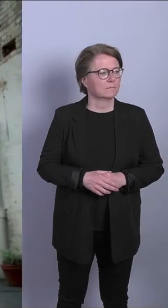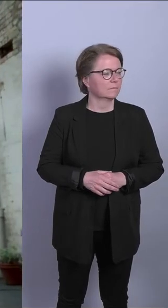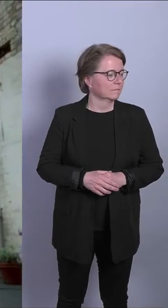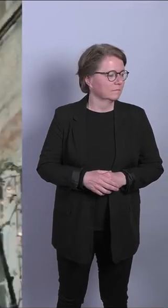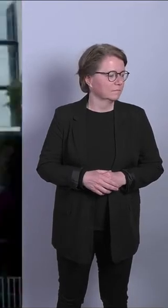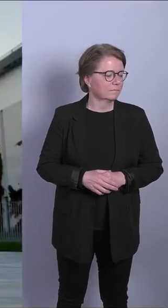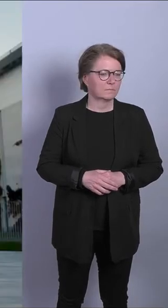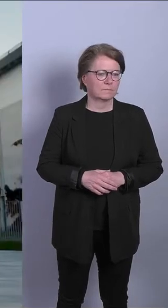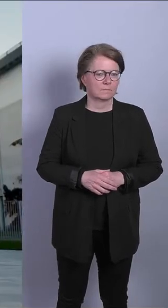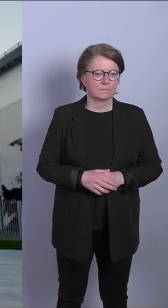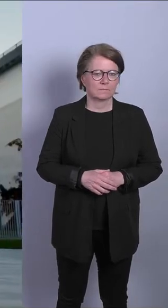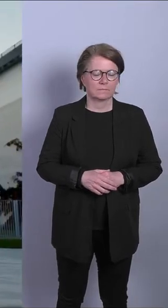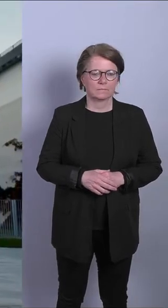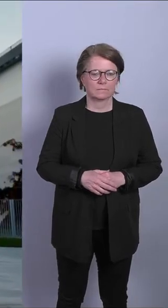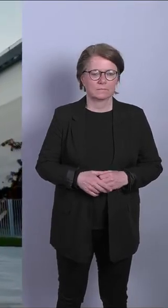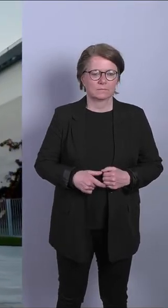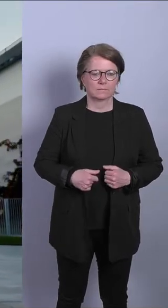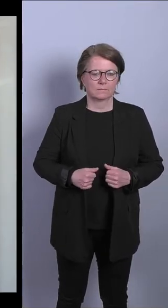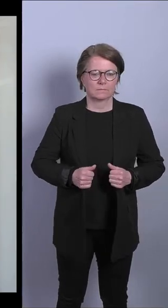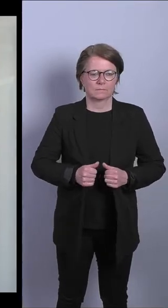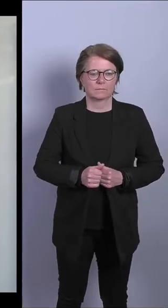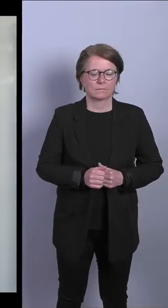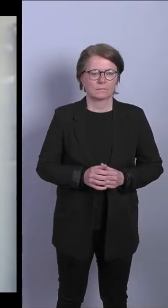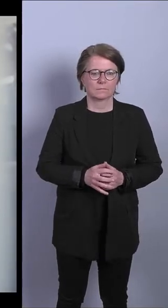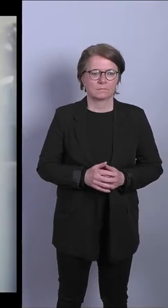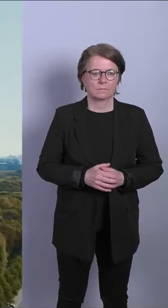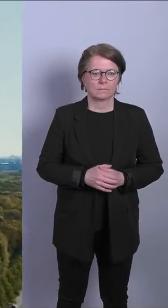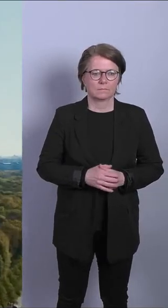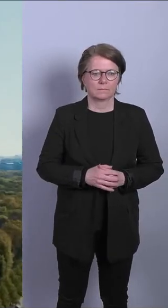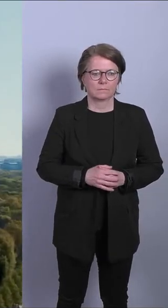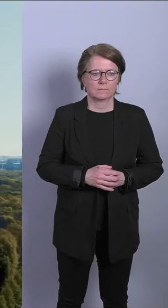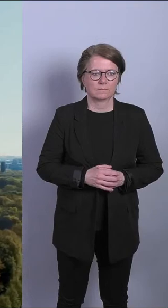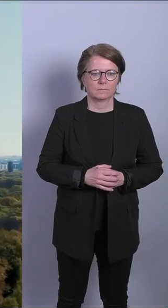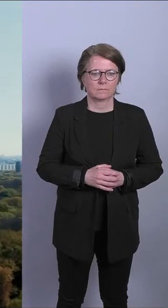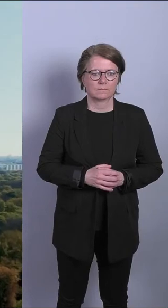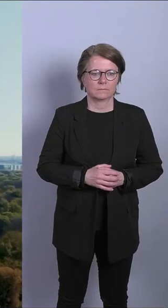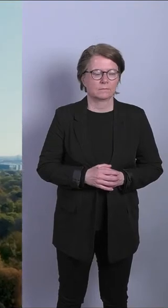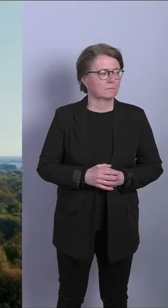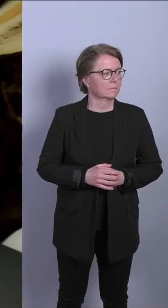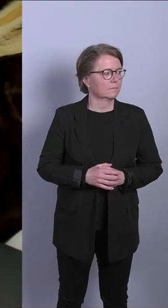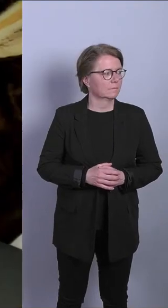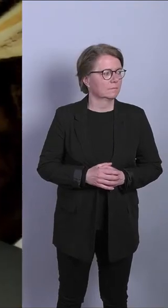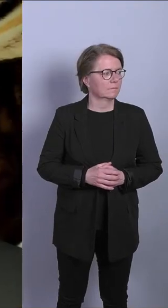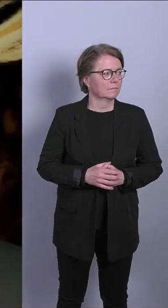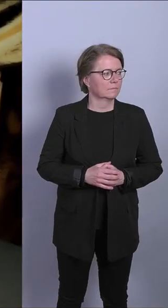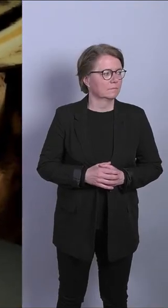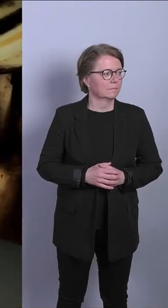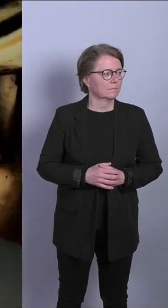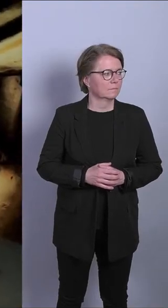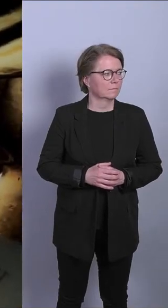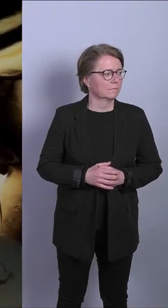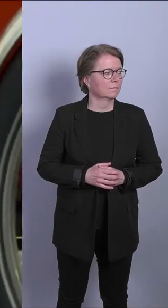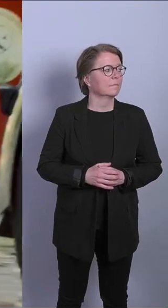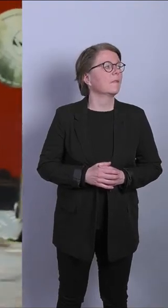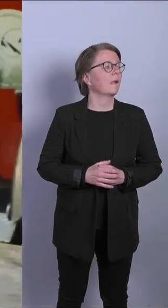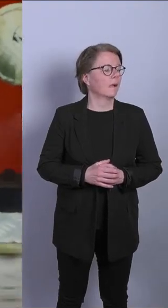We are our neighborhood. We are our chancellor's office. We have shoe size 92.